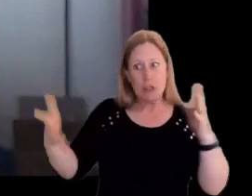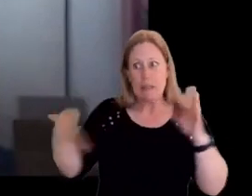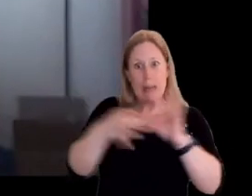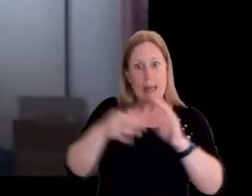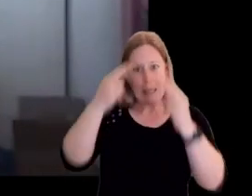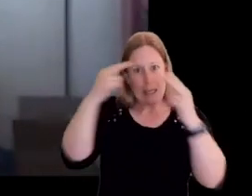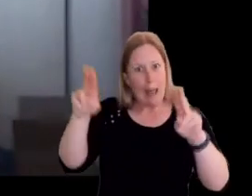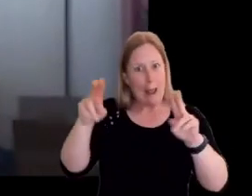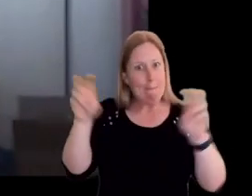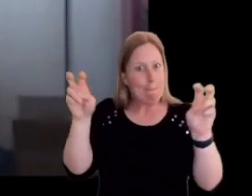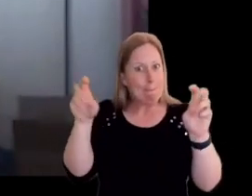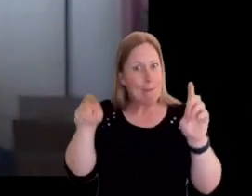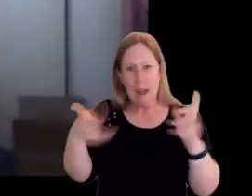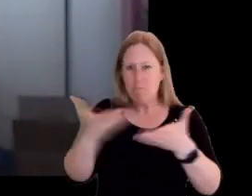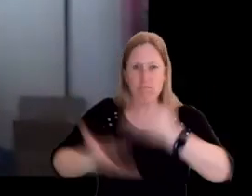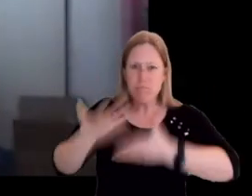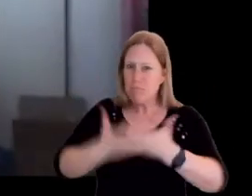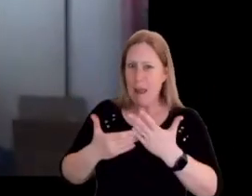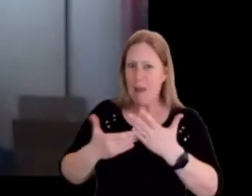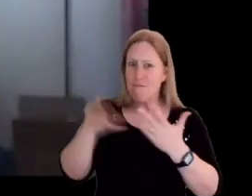was the inspiration behind that?